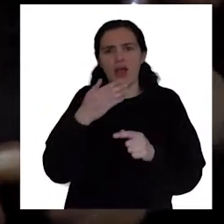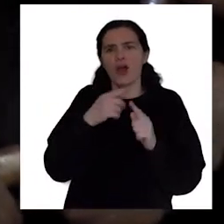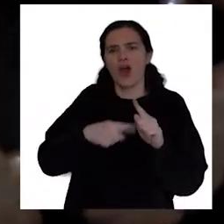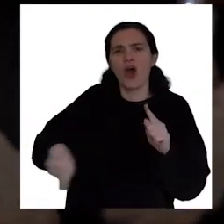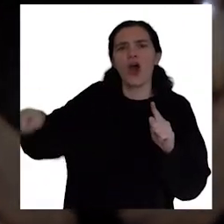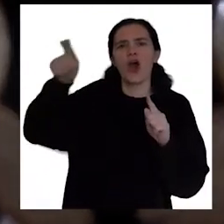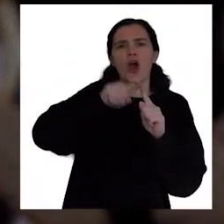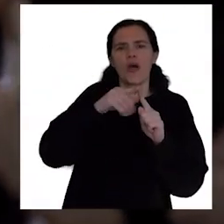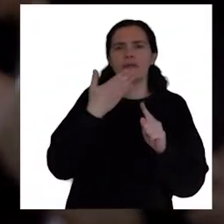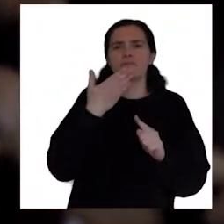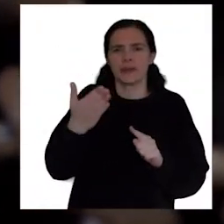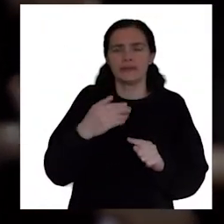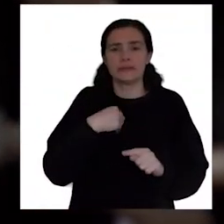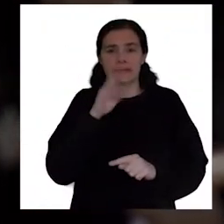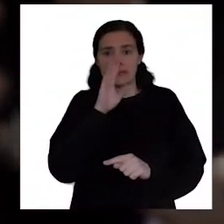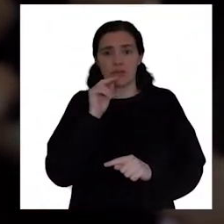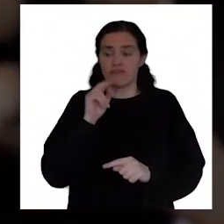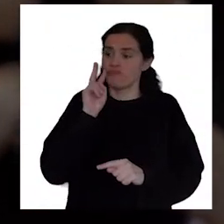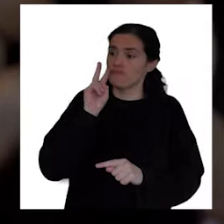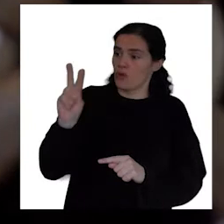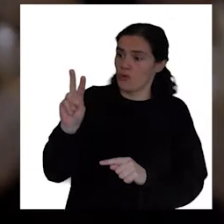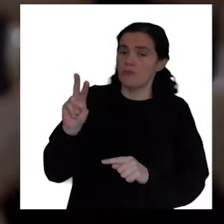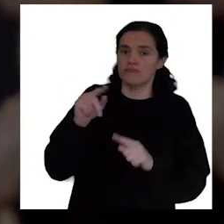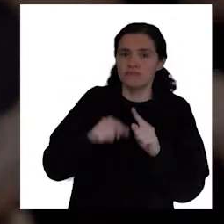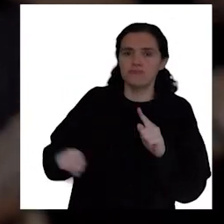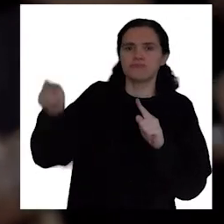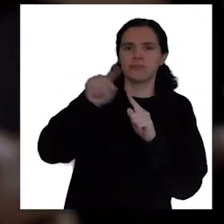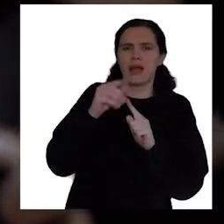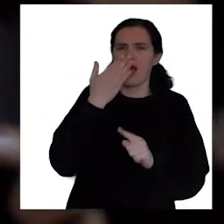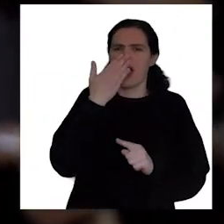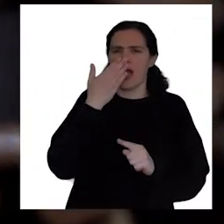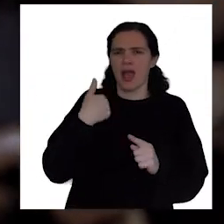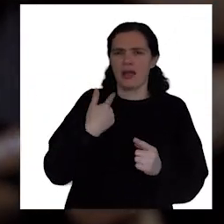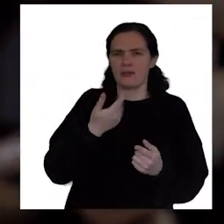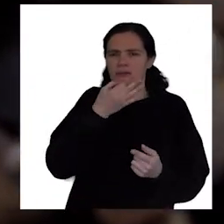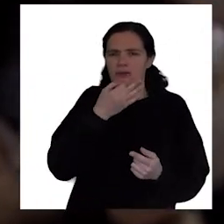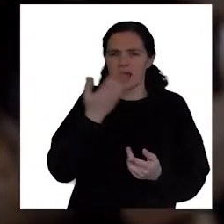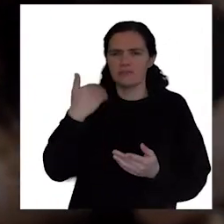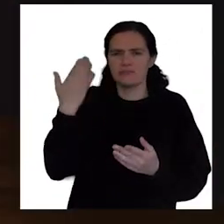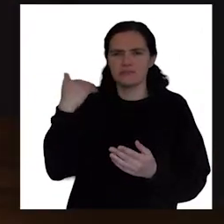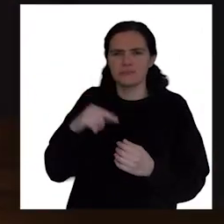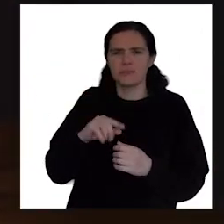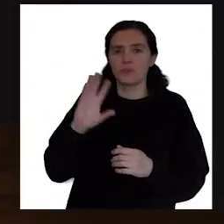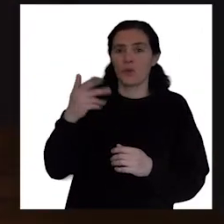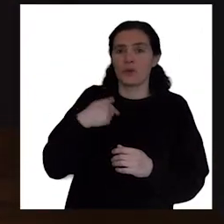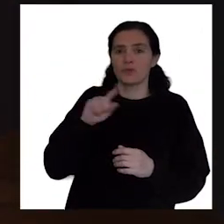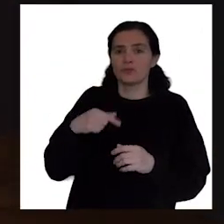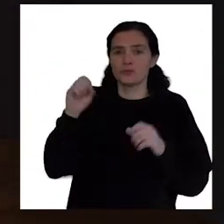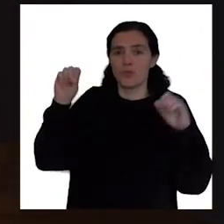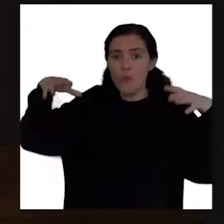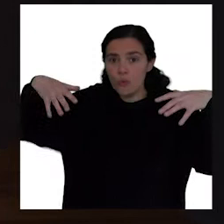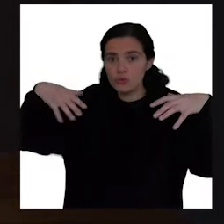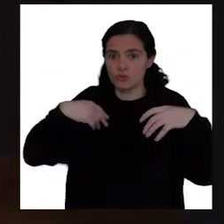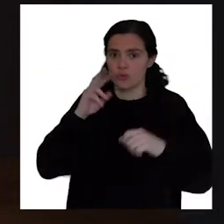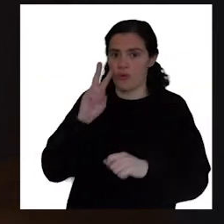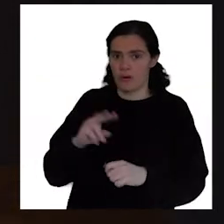big wheel. Again, if I look at the big wheel, it's a little bit like what we were talking about when we looked at